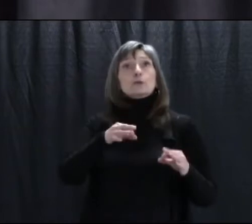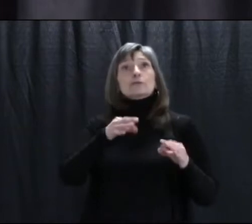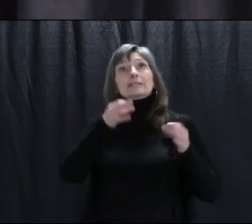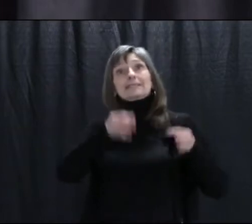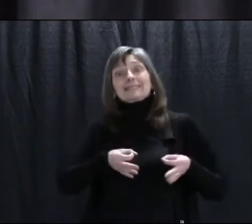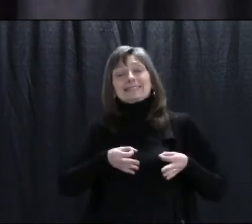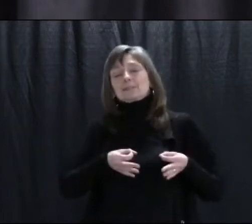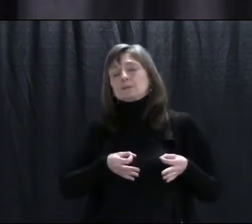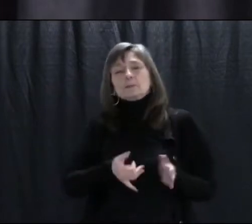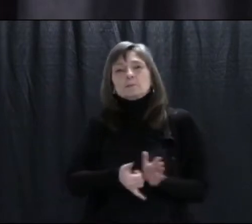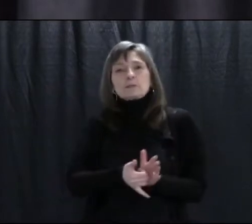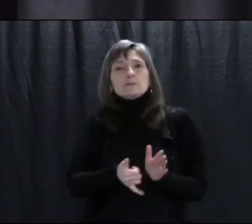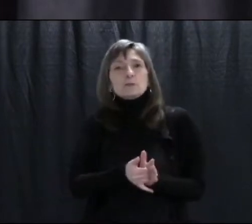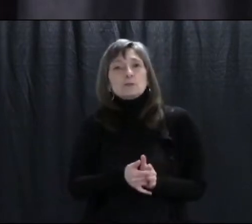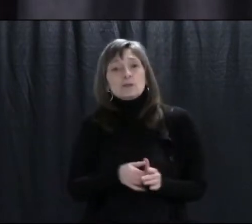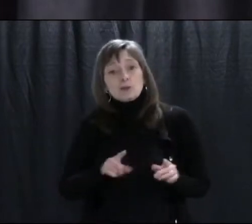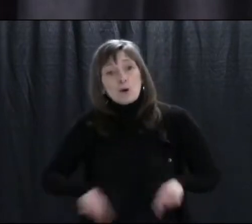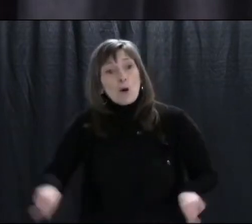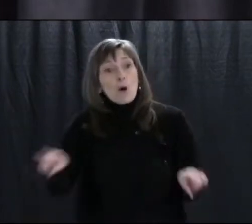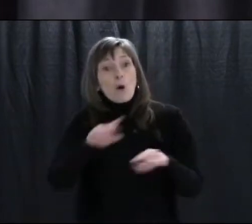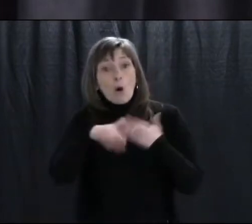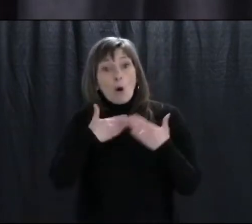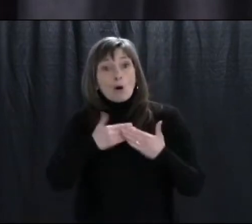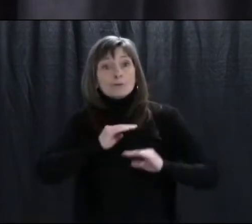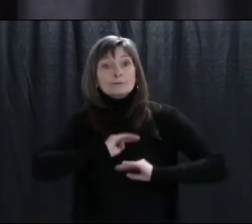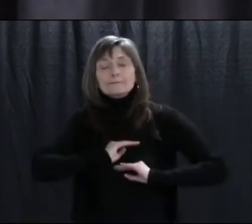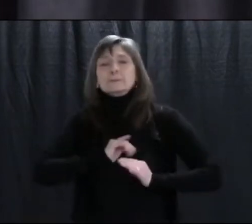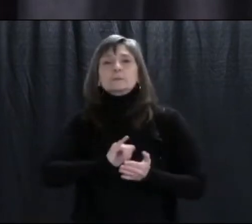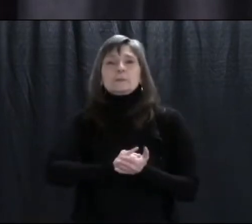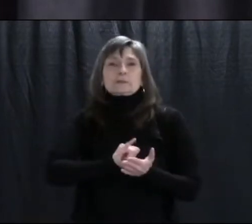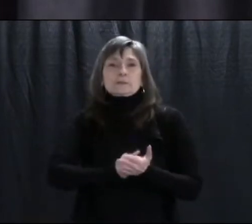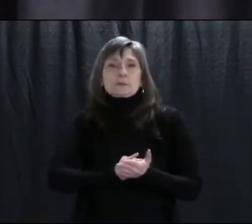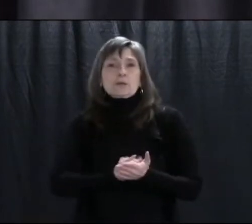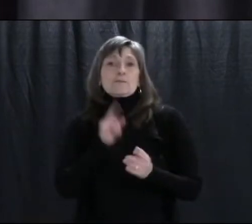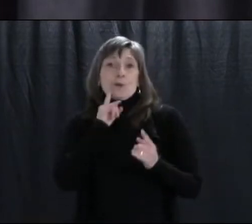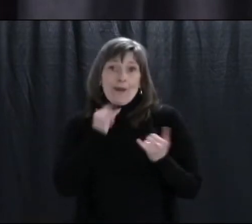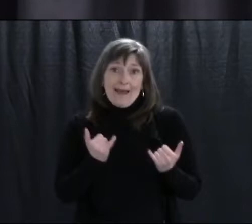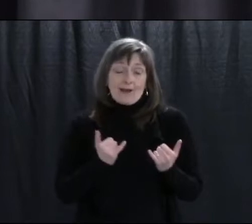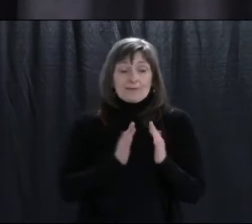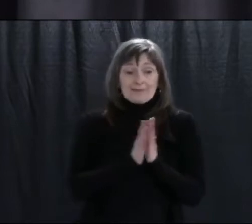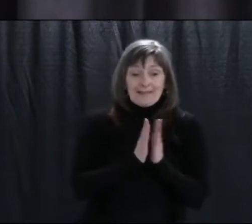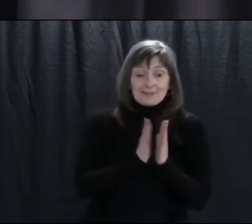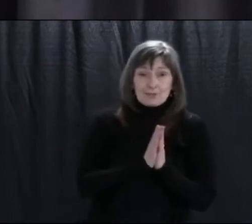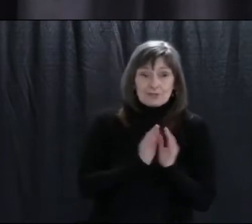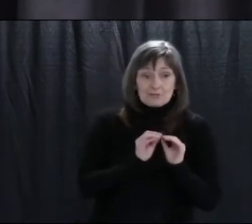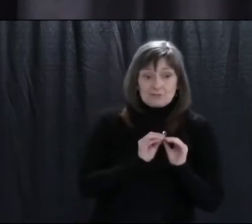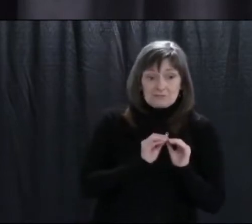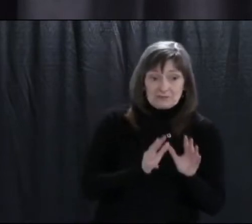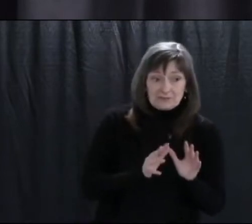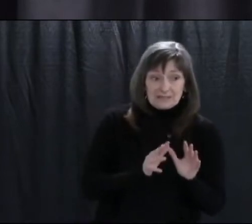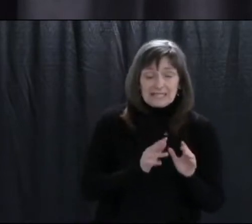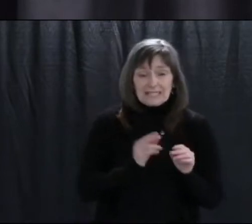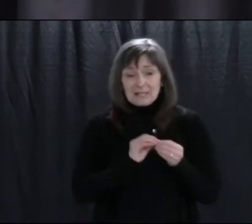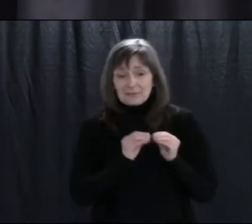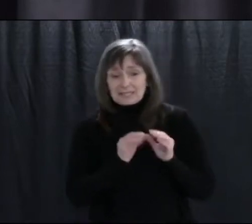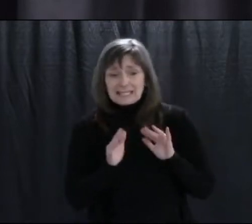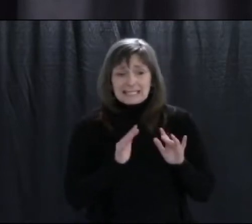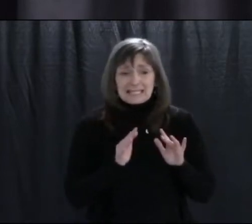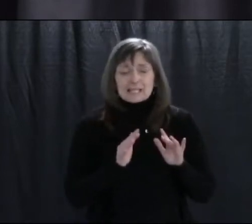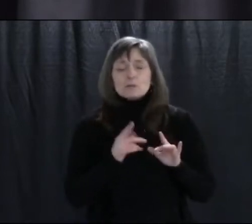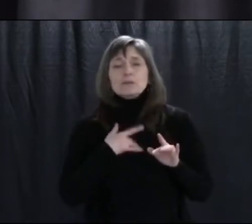no decision that's going to make everybody happy. But on the basis of risk at the moment, this seems to be the safest one for the largest